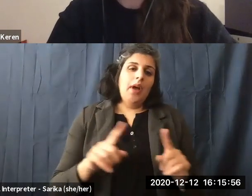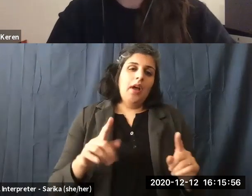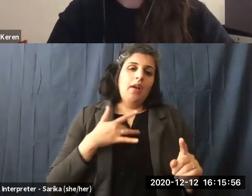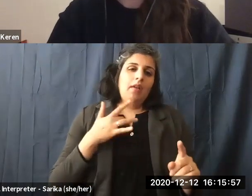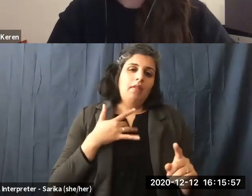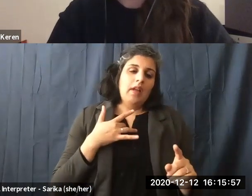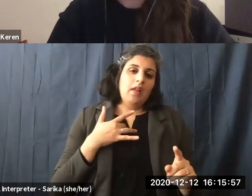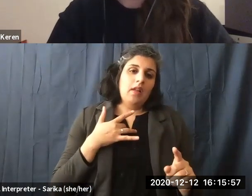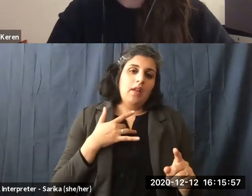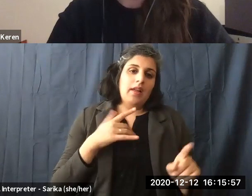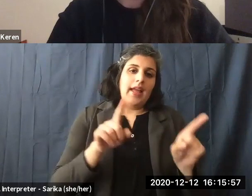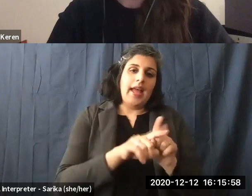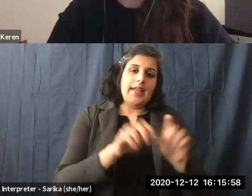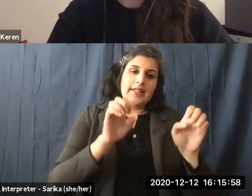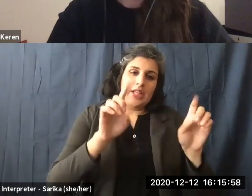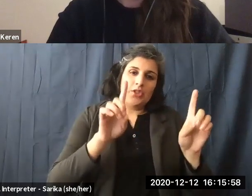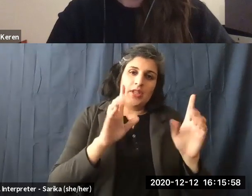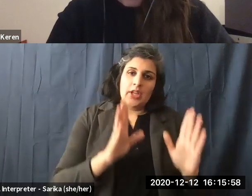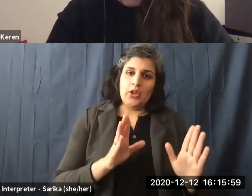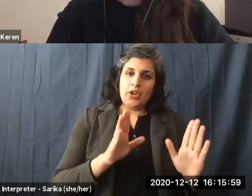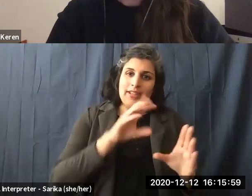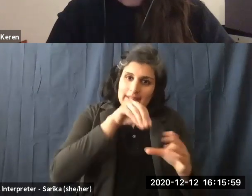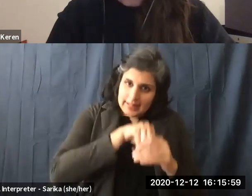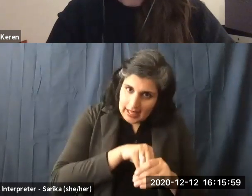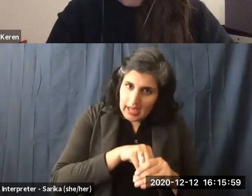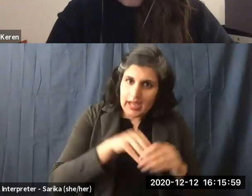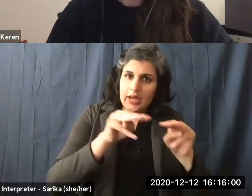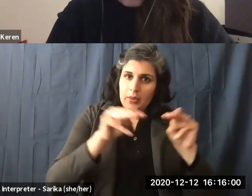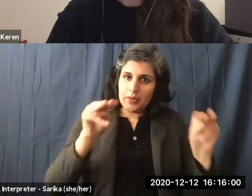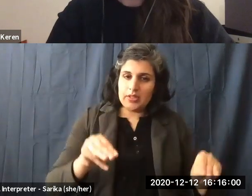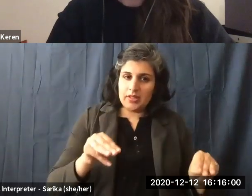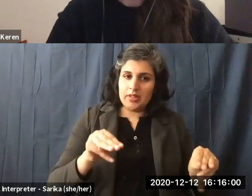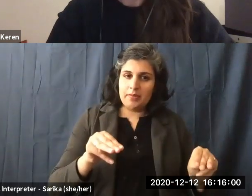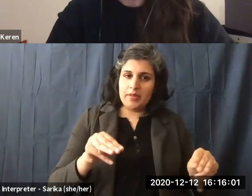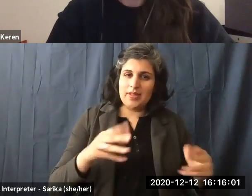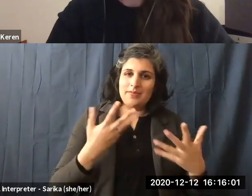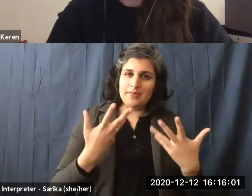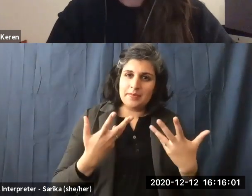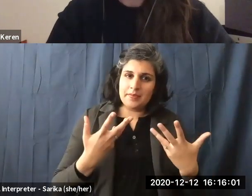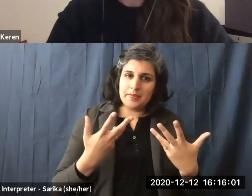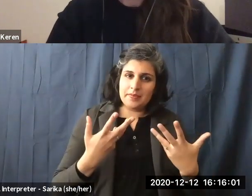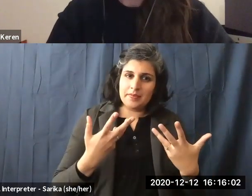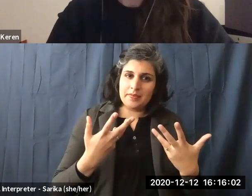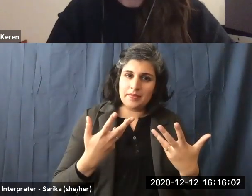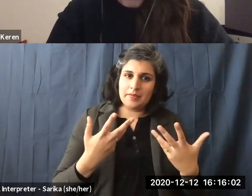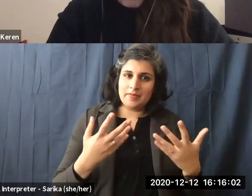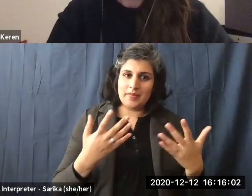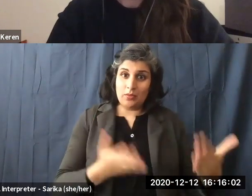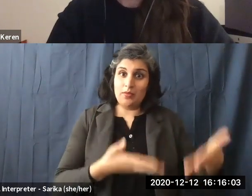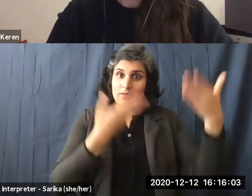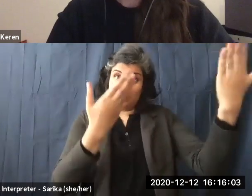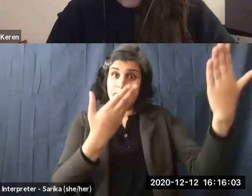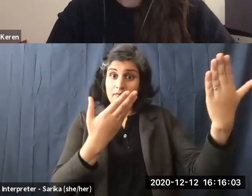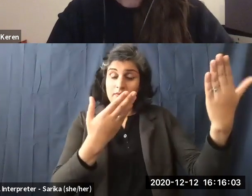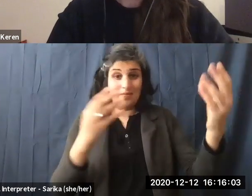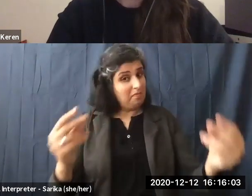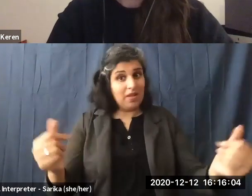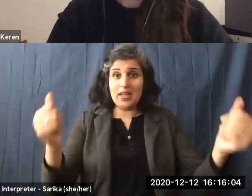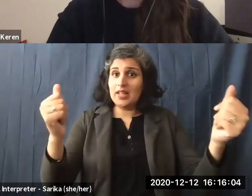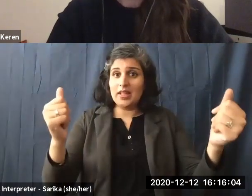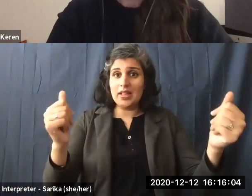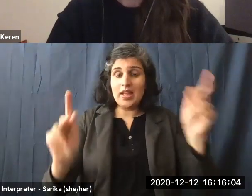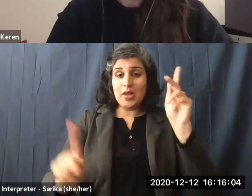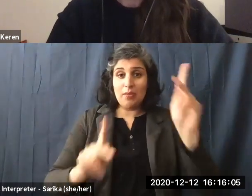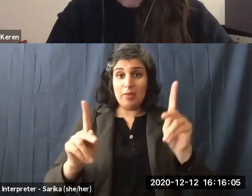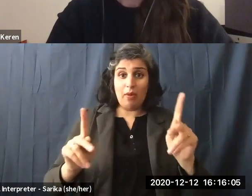there's something as an educator inside a museum, that you probably want to bring that up immediately with with people that